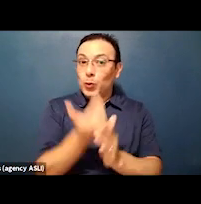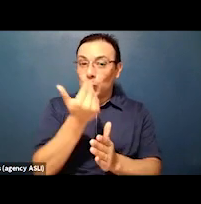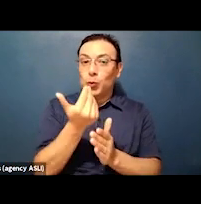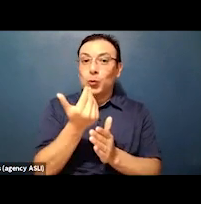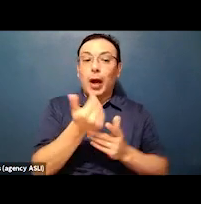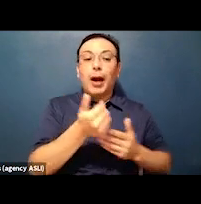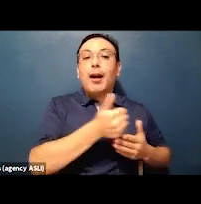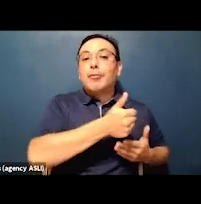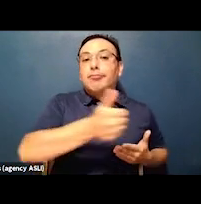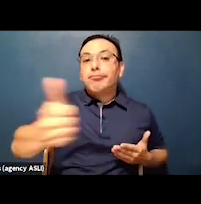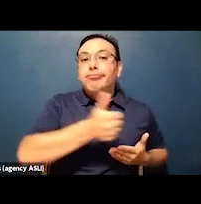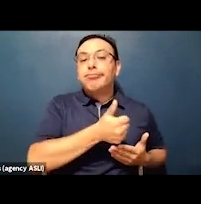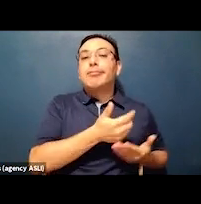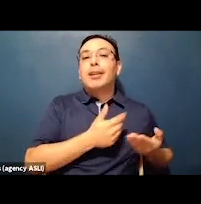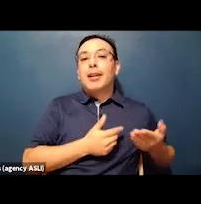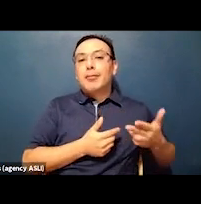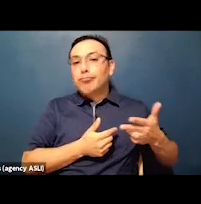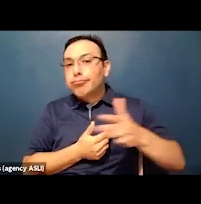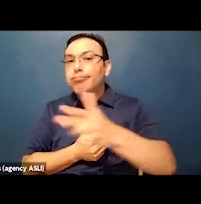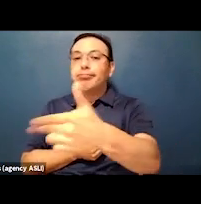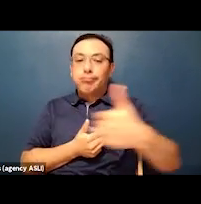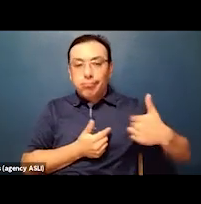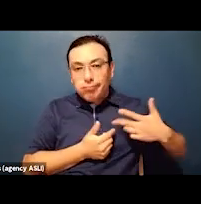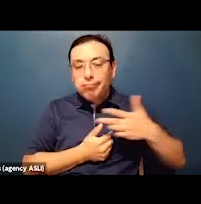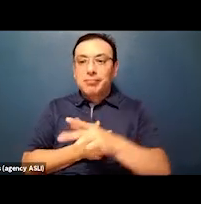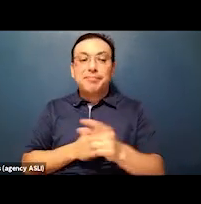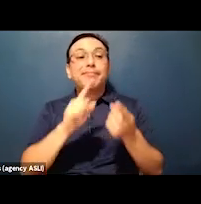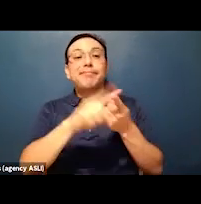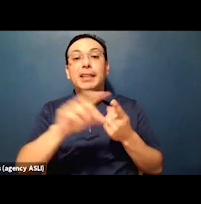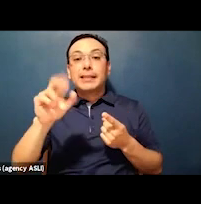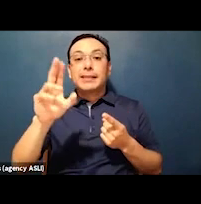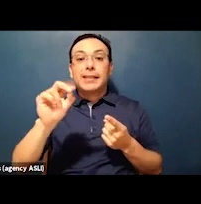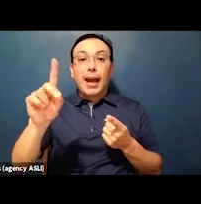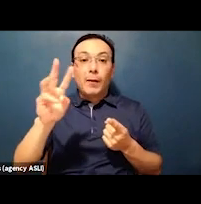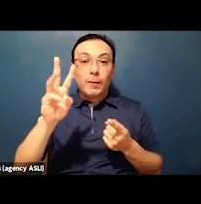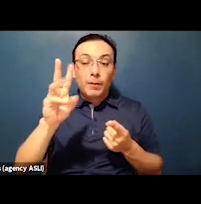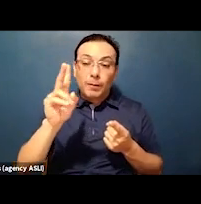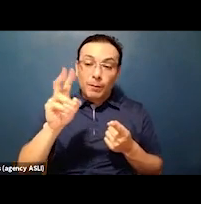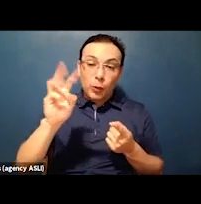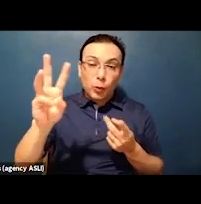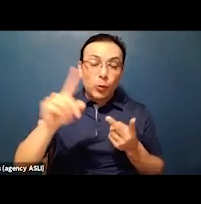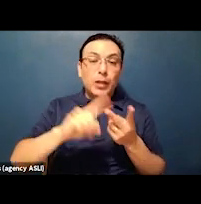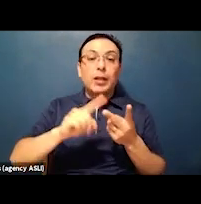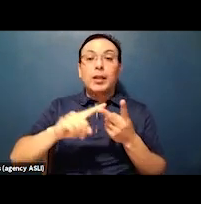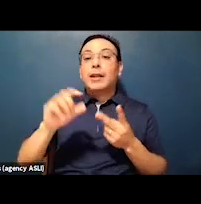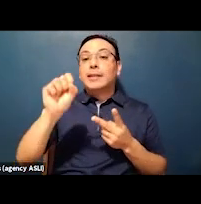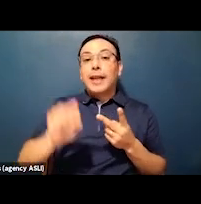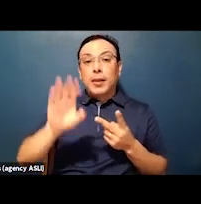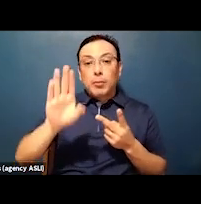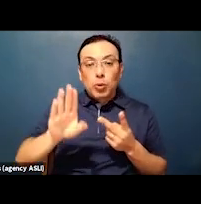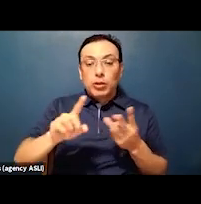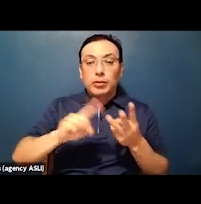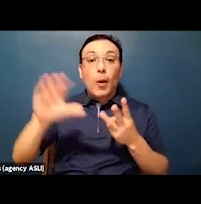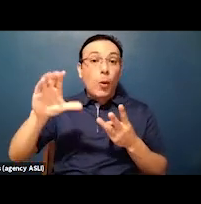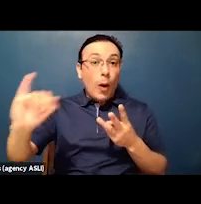servicing hard to reach communities such as Soundview, South Brooklyn, Coney Island. Rather